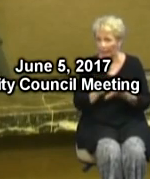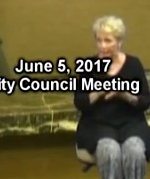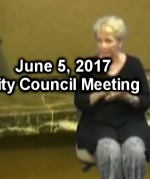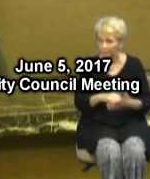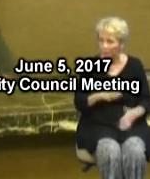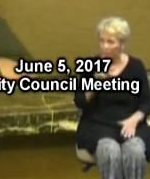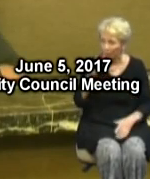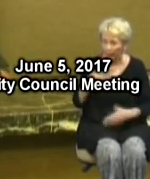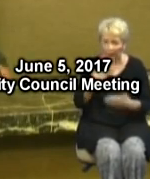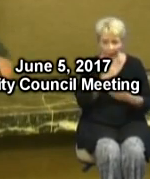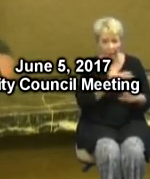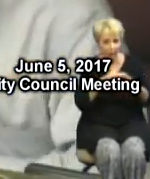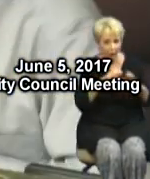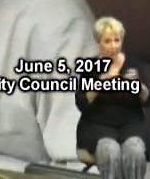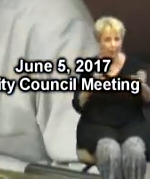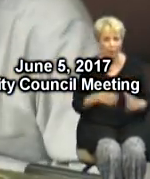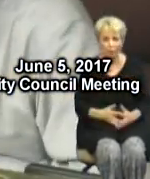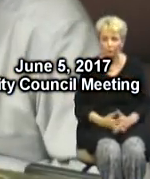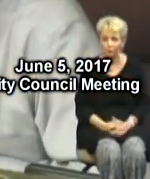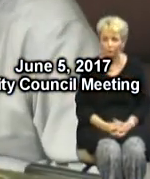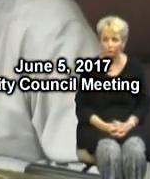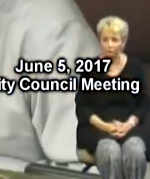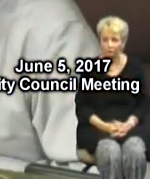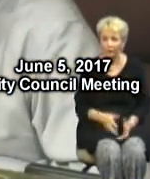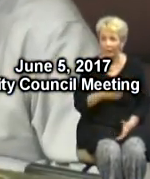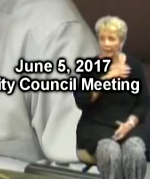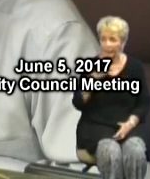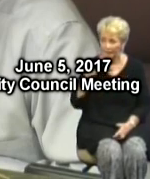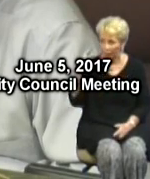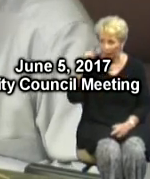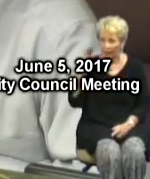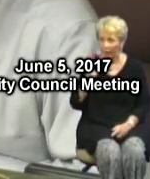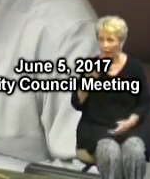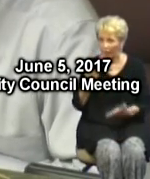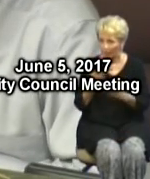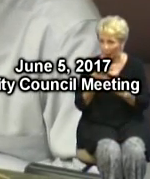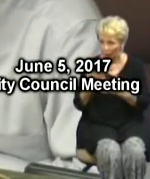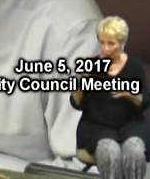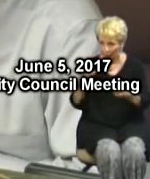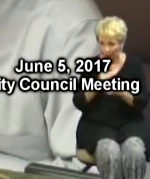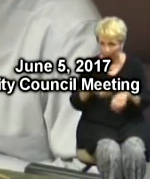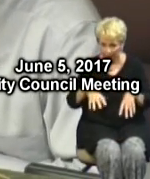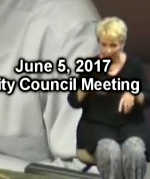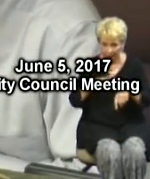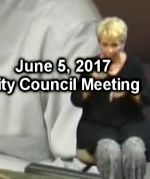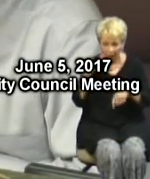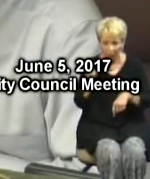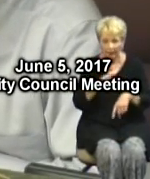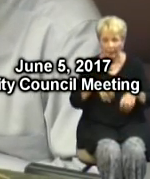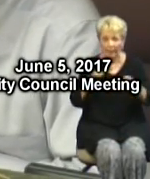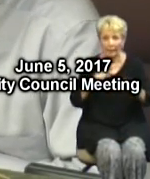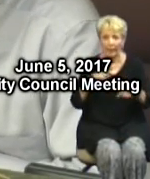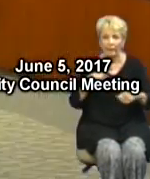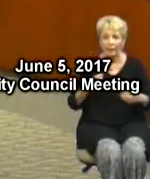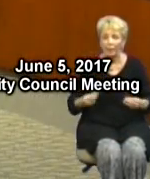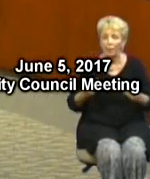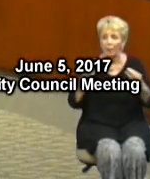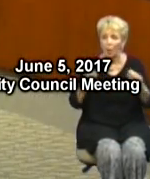Sally, thank you very much. Council, you've heard our budget summary. It's time for us to take action. Do I have a motion?